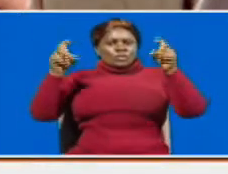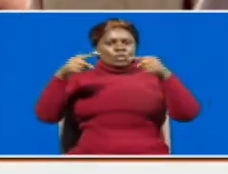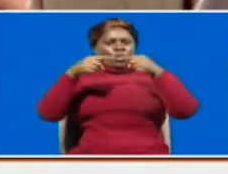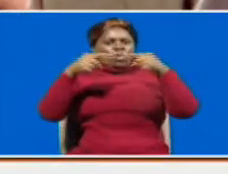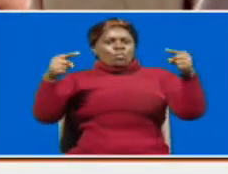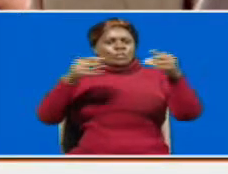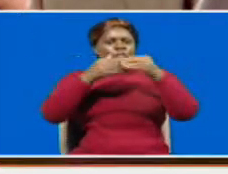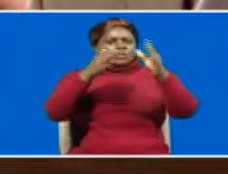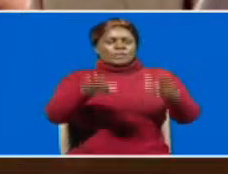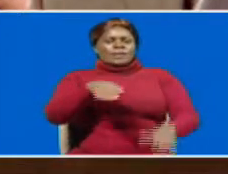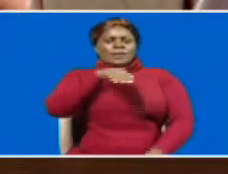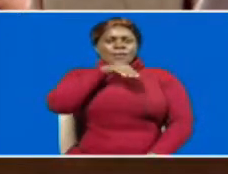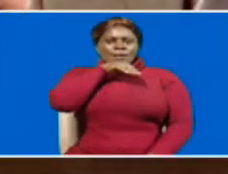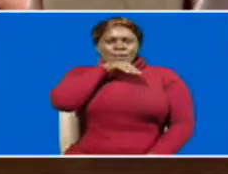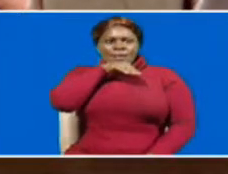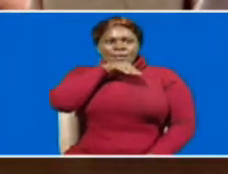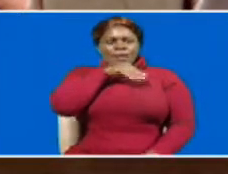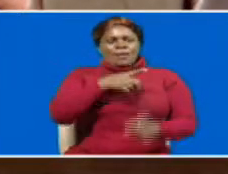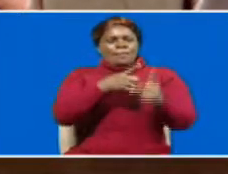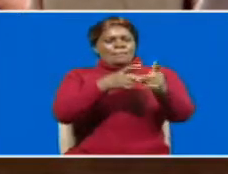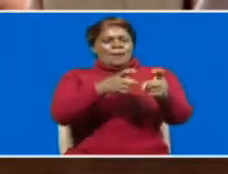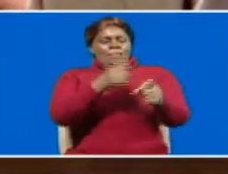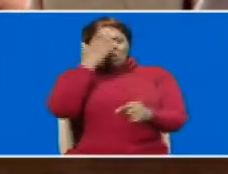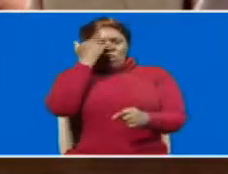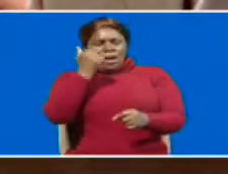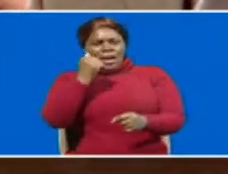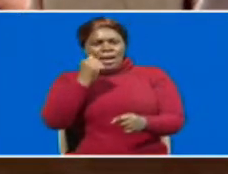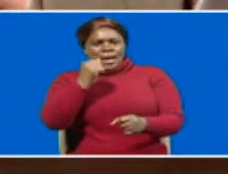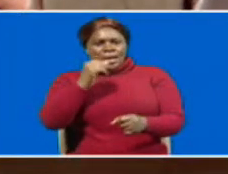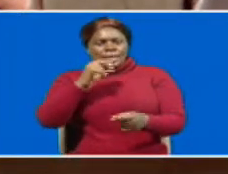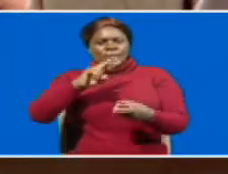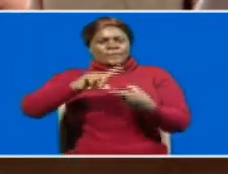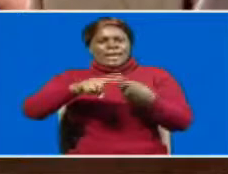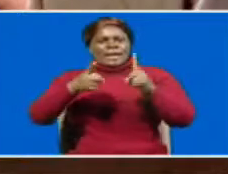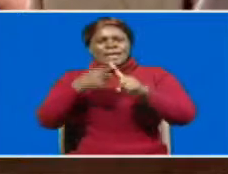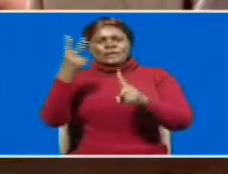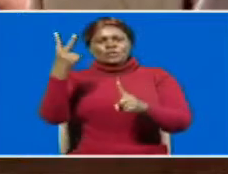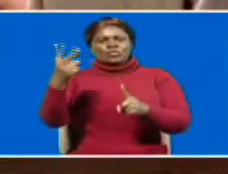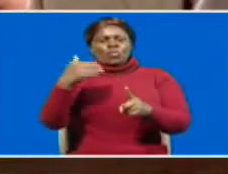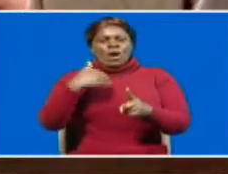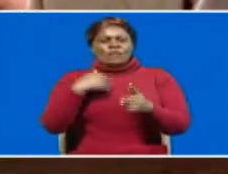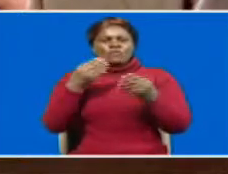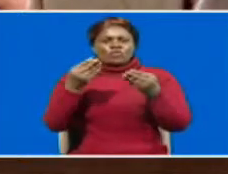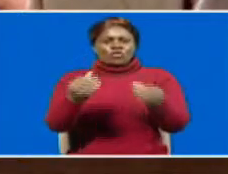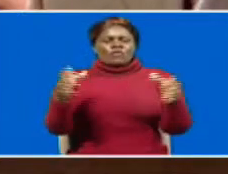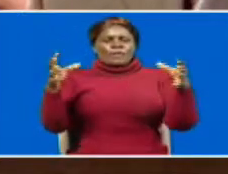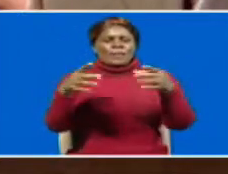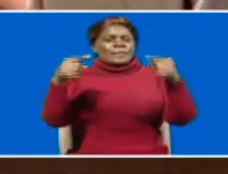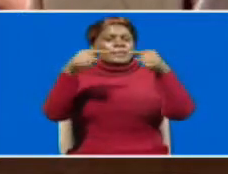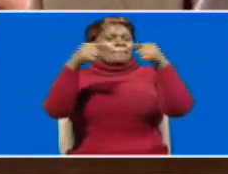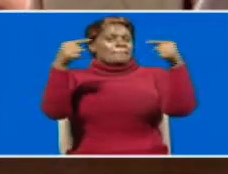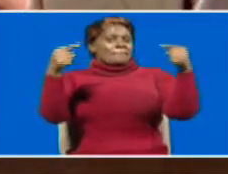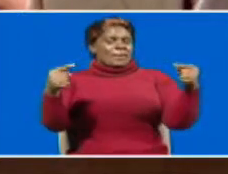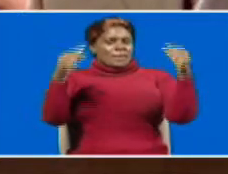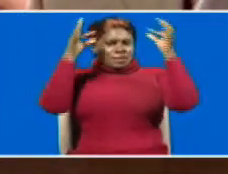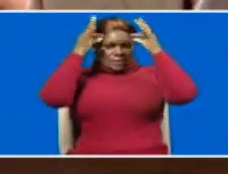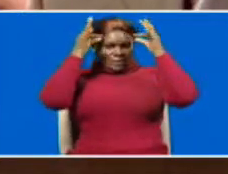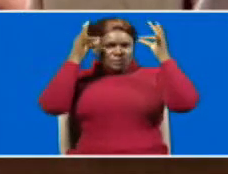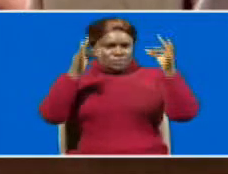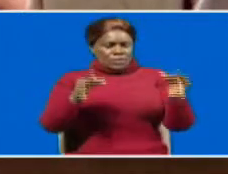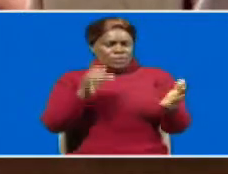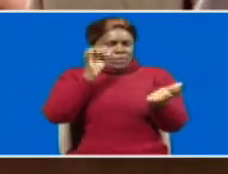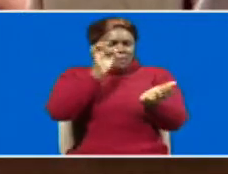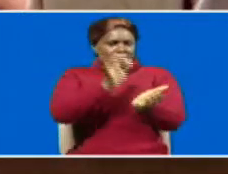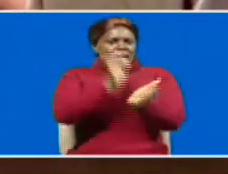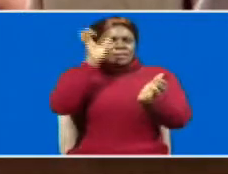opposition leader Raila Odinga stands accused for applying double standards in dealing with ODM party rebels. The decision to